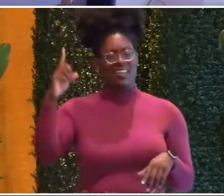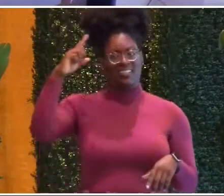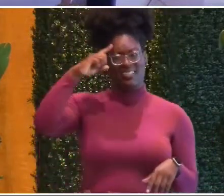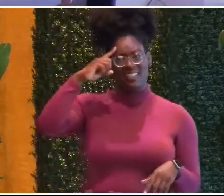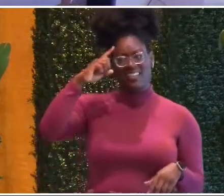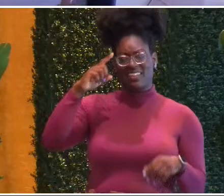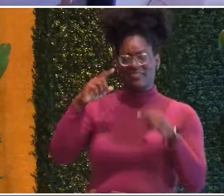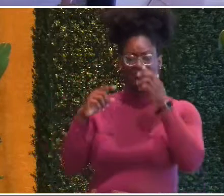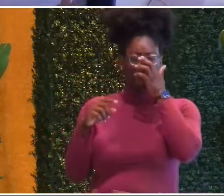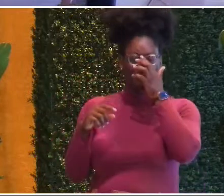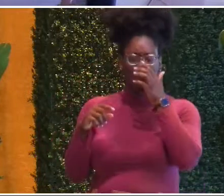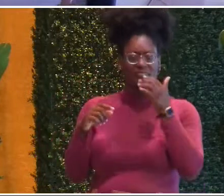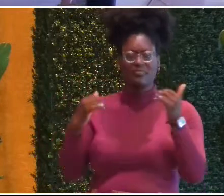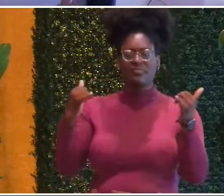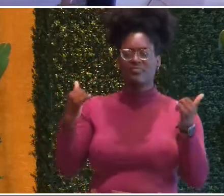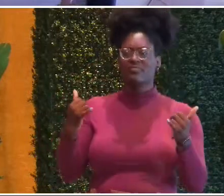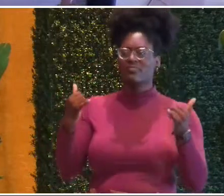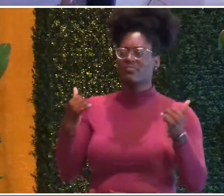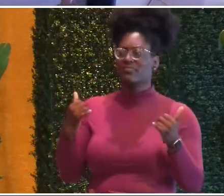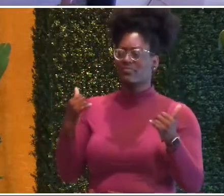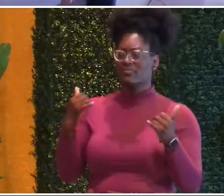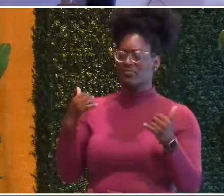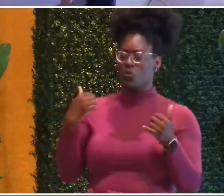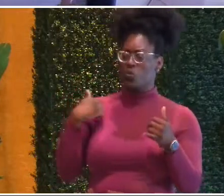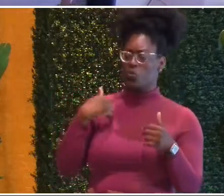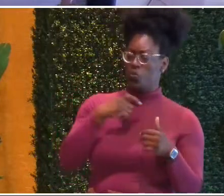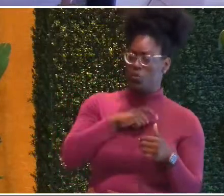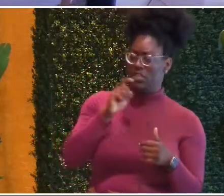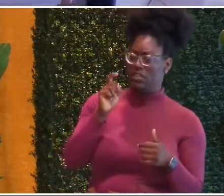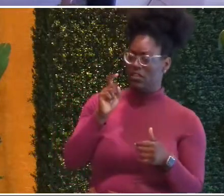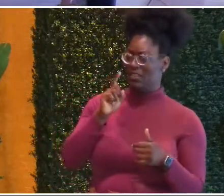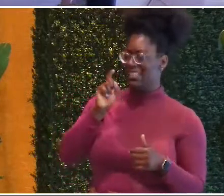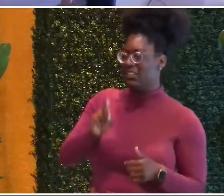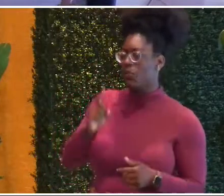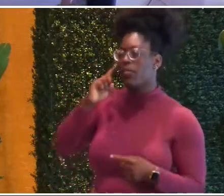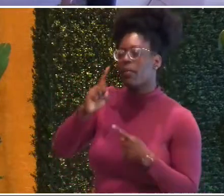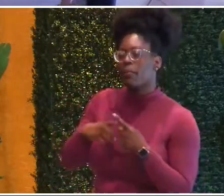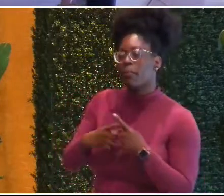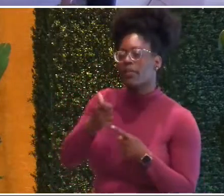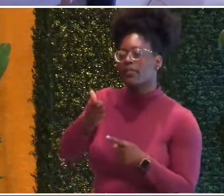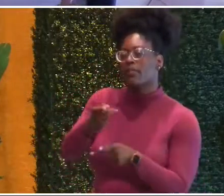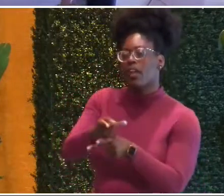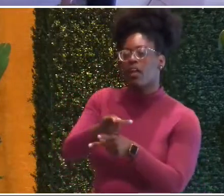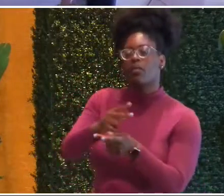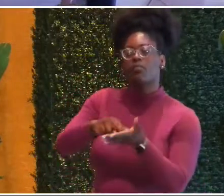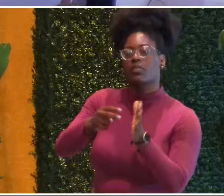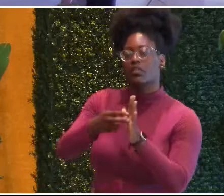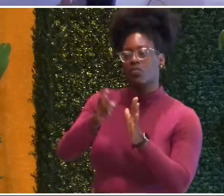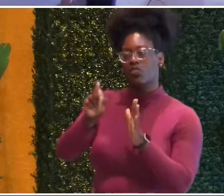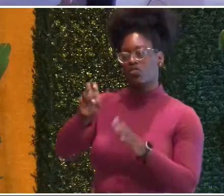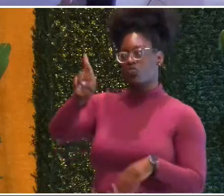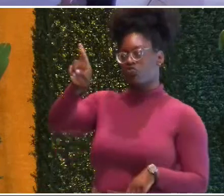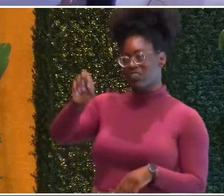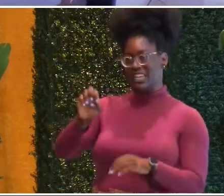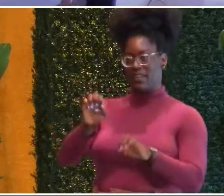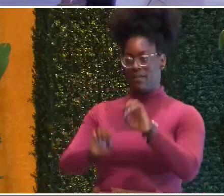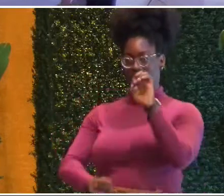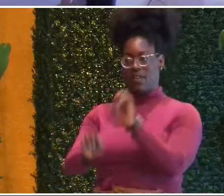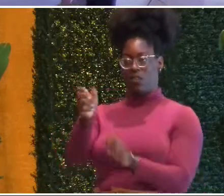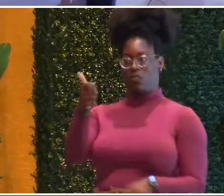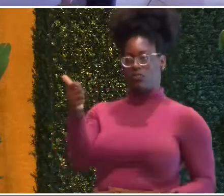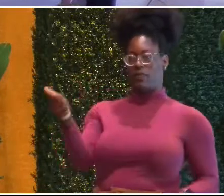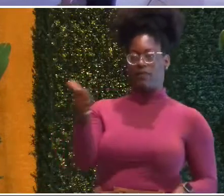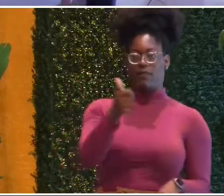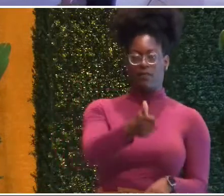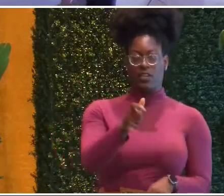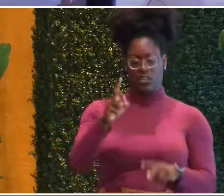constant reevaluation of self and understanding what you need in relation to the space around you. And so when I talk